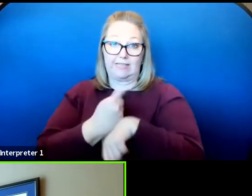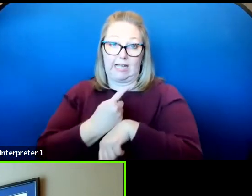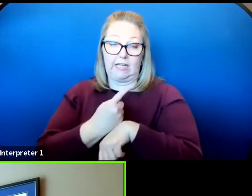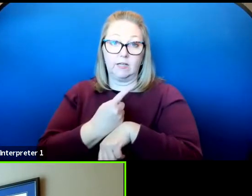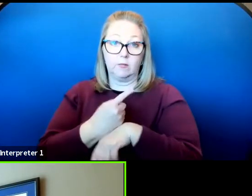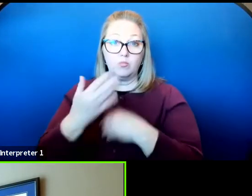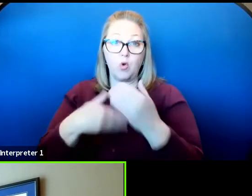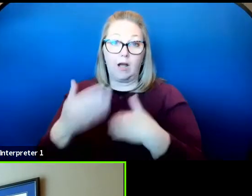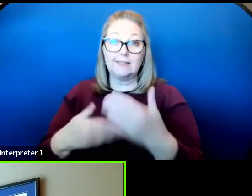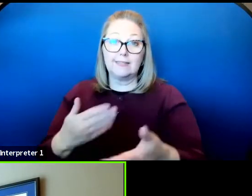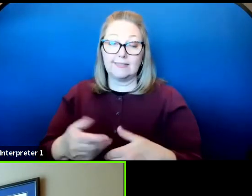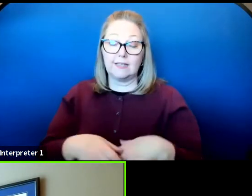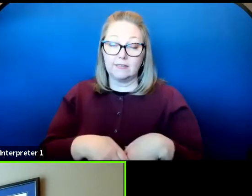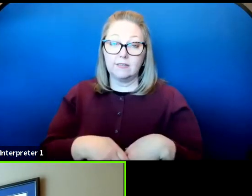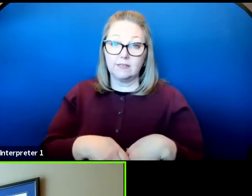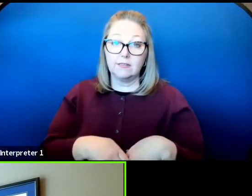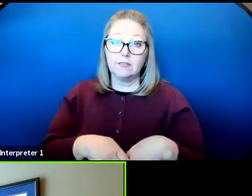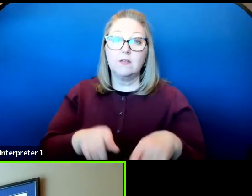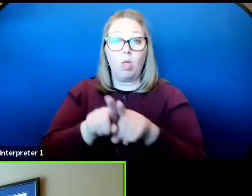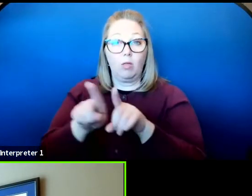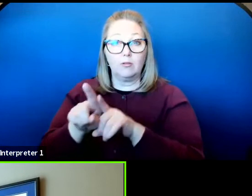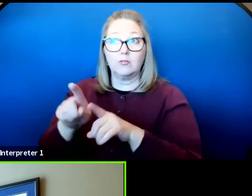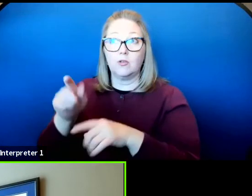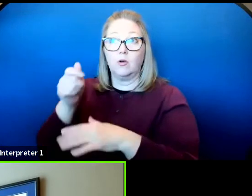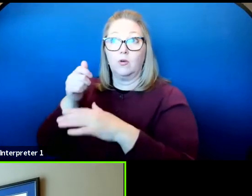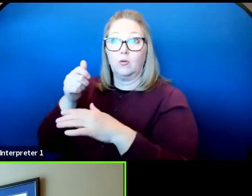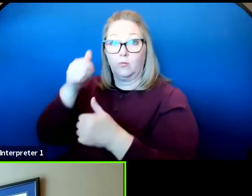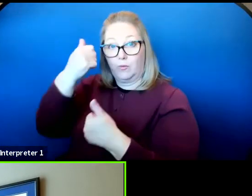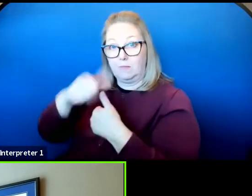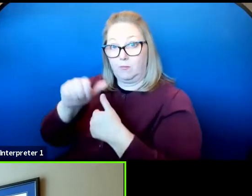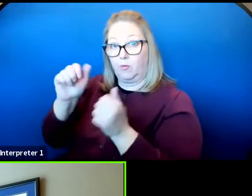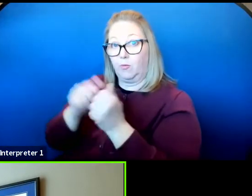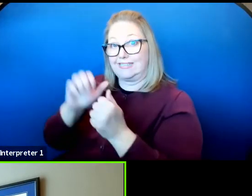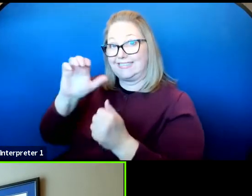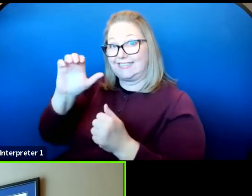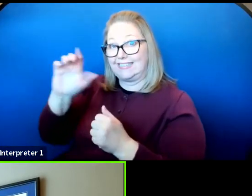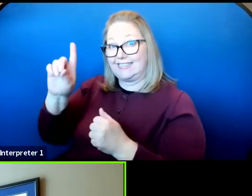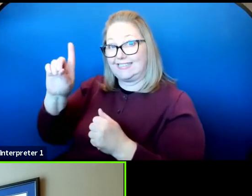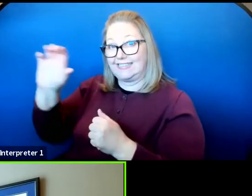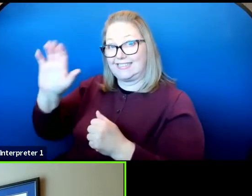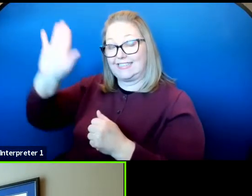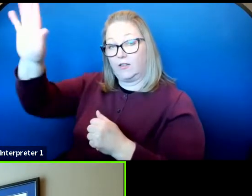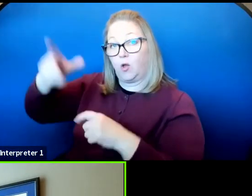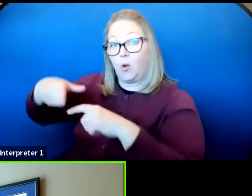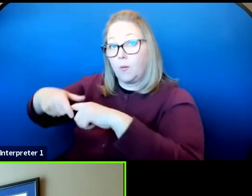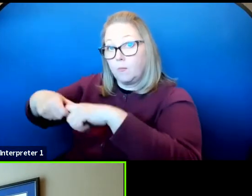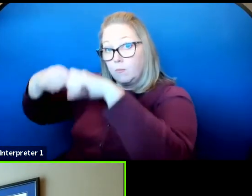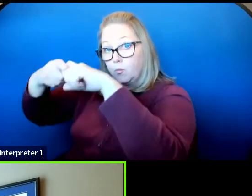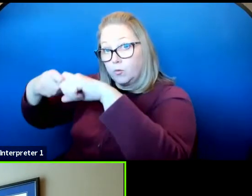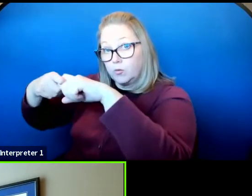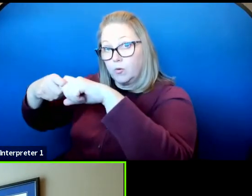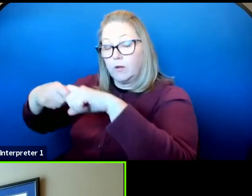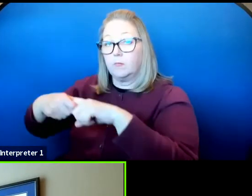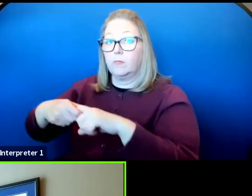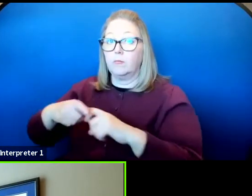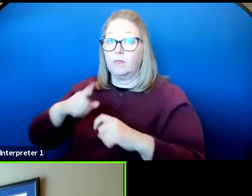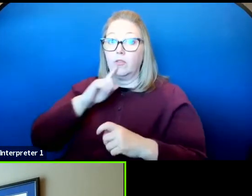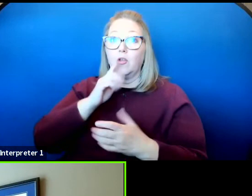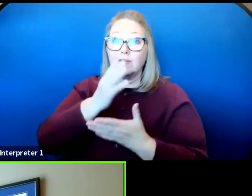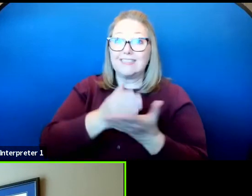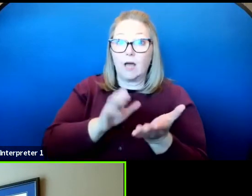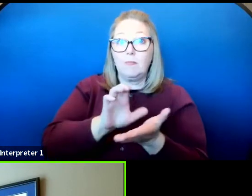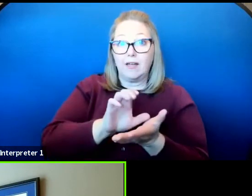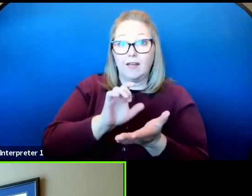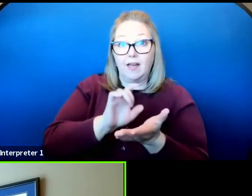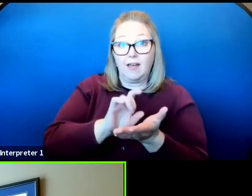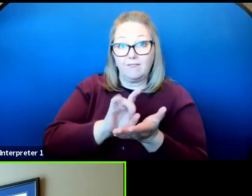also important to remember under the CDC moratorium and under the governor's new moratorium is there are certain evictions that can